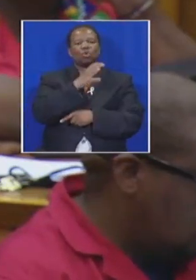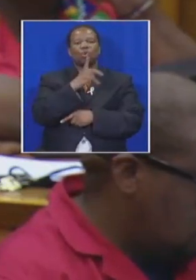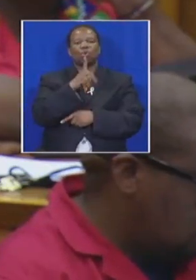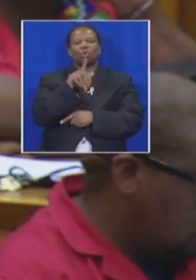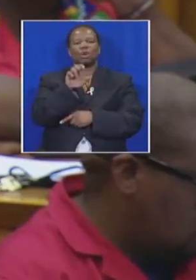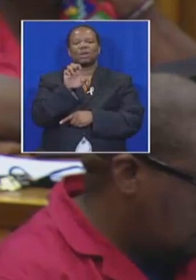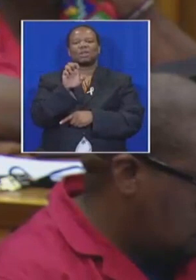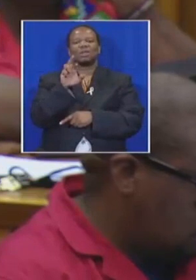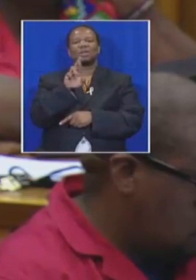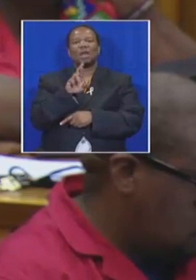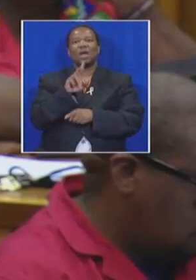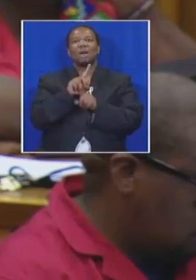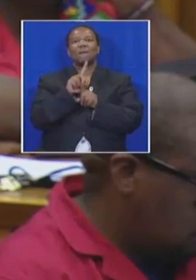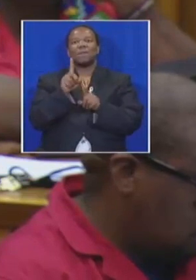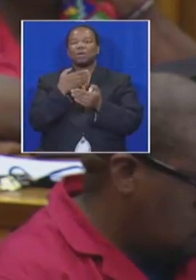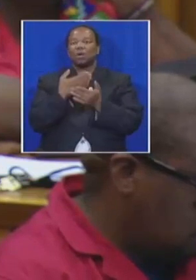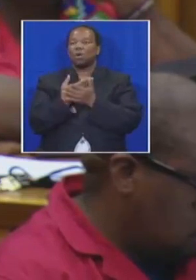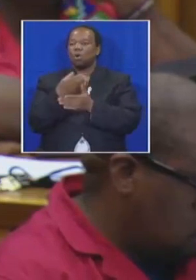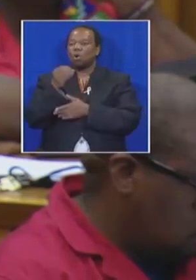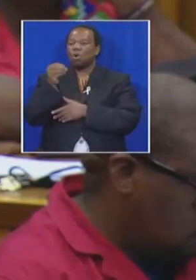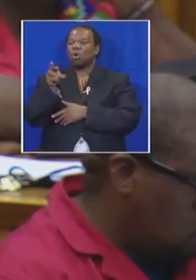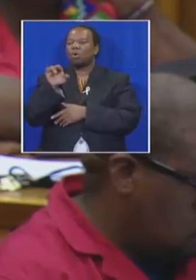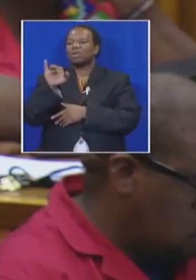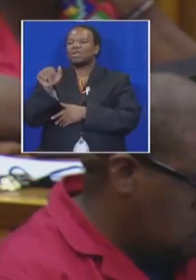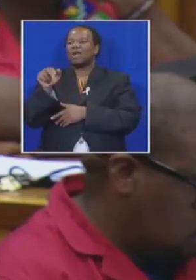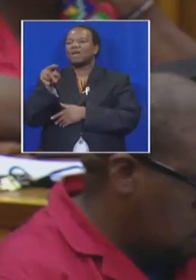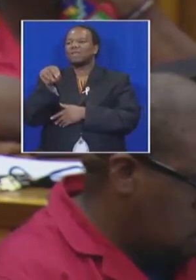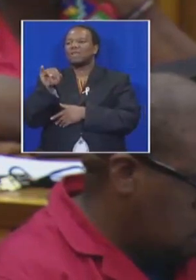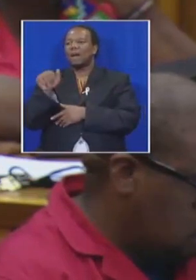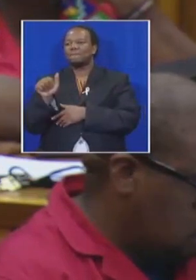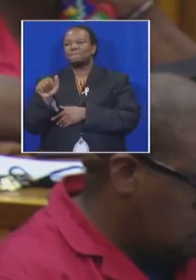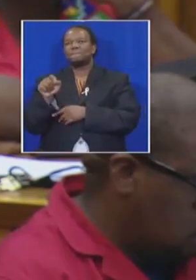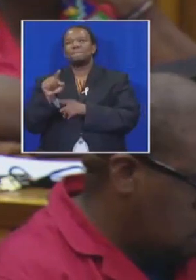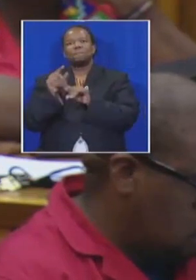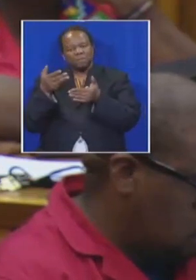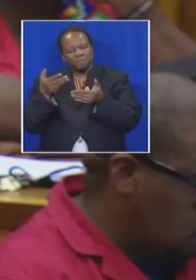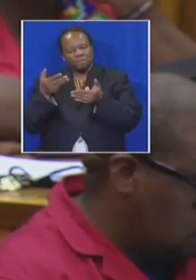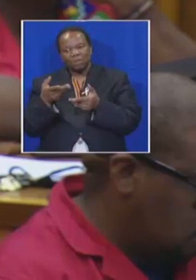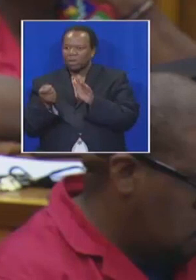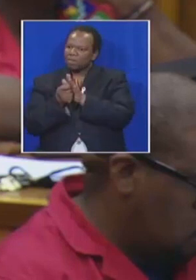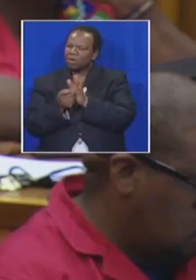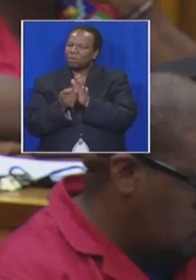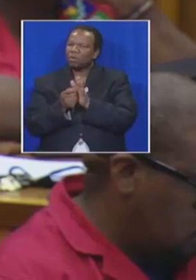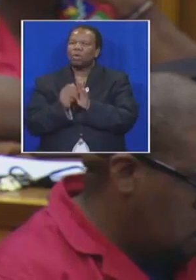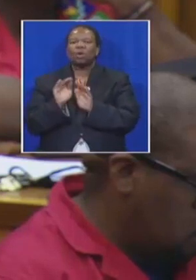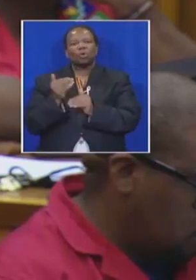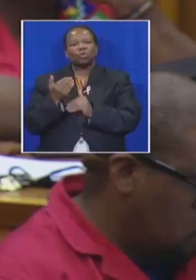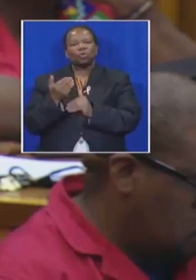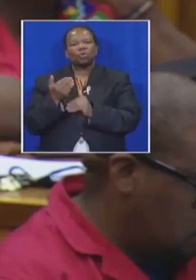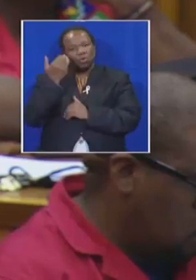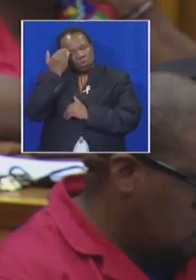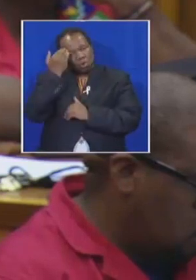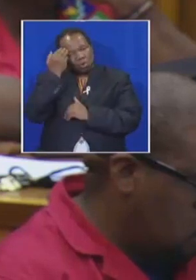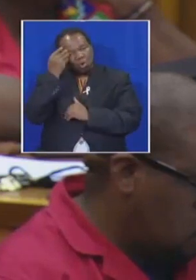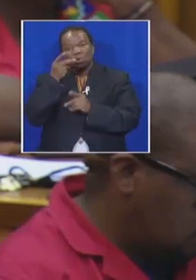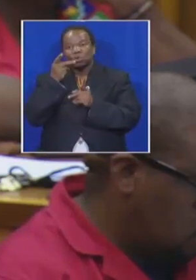purchase of the Shiva uranium through IDC fraudulent loan. We know now the reason of the decision to